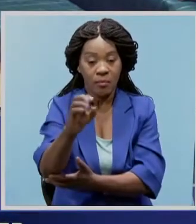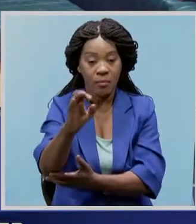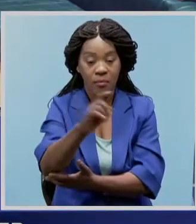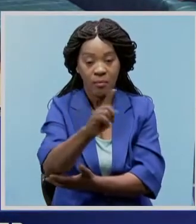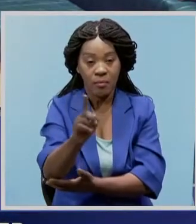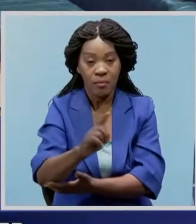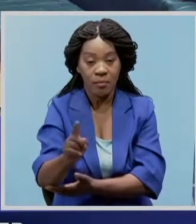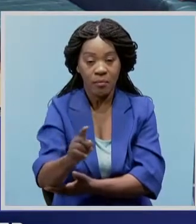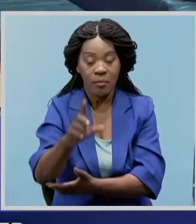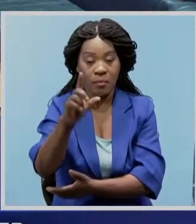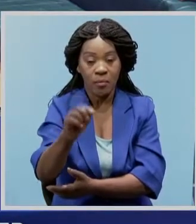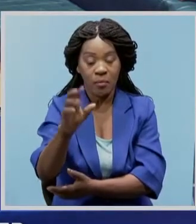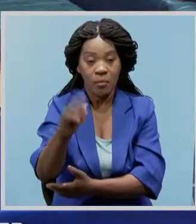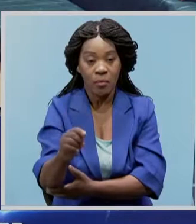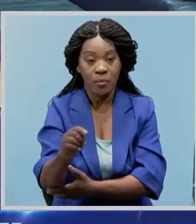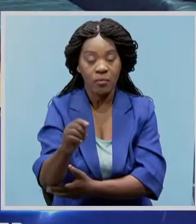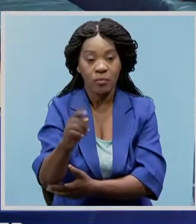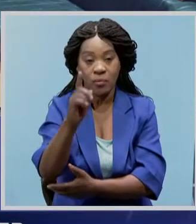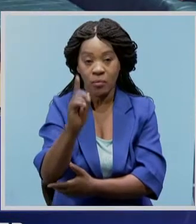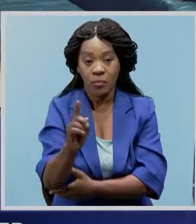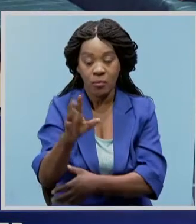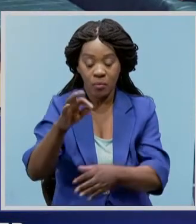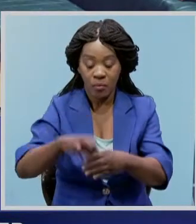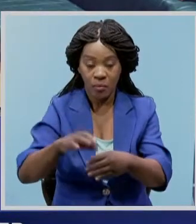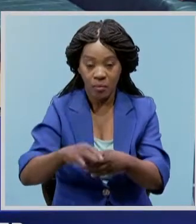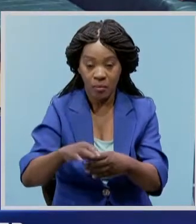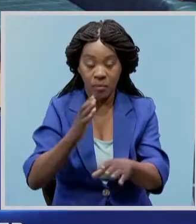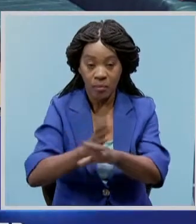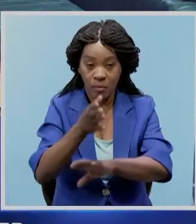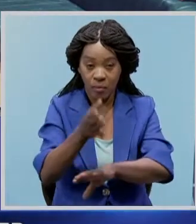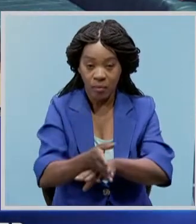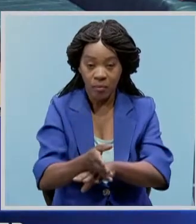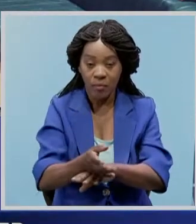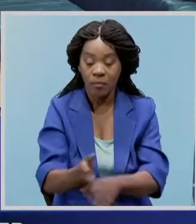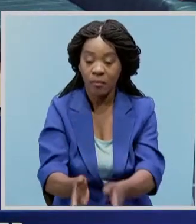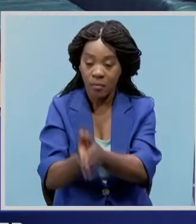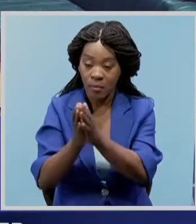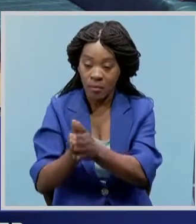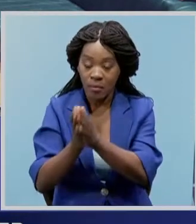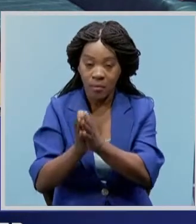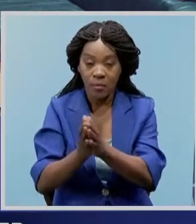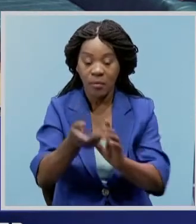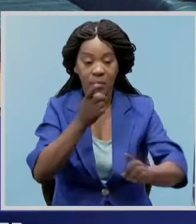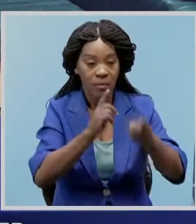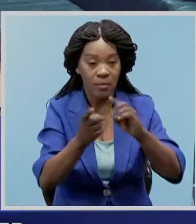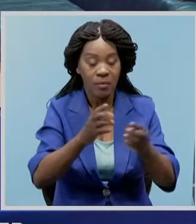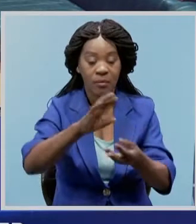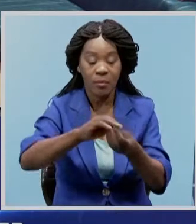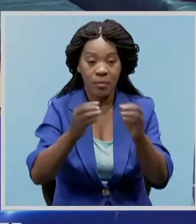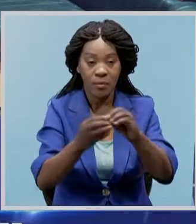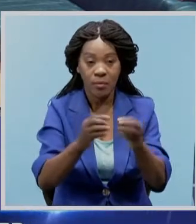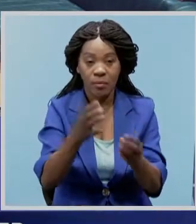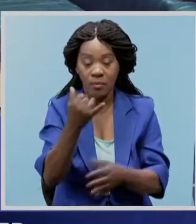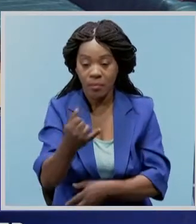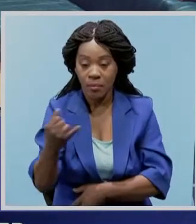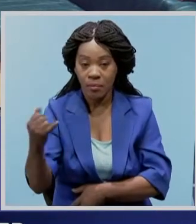the 2021 general elections were made after consideration on a number of issues. Mrs. WINA said this today